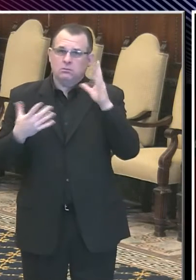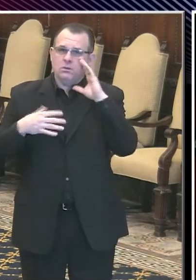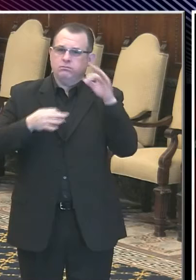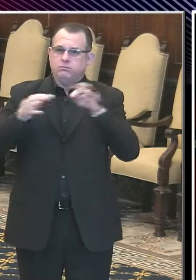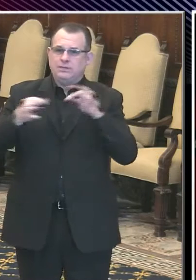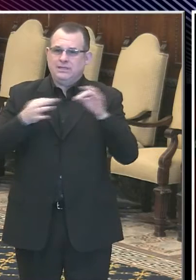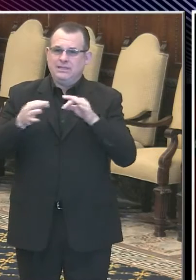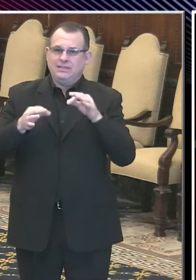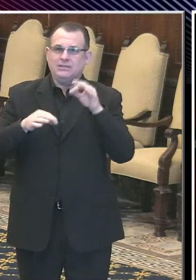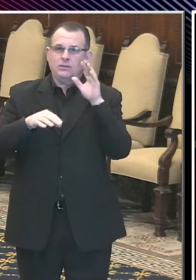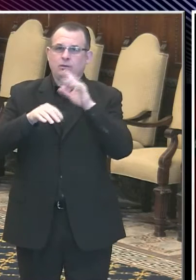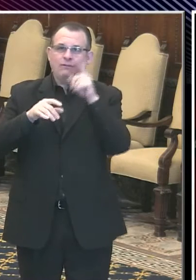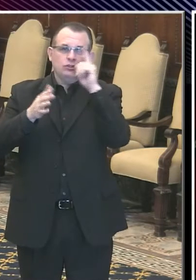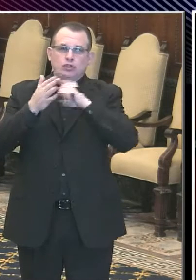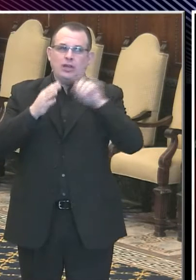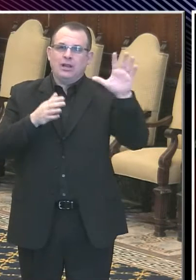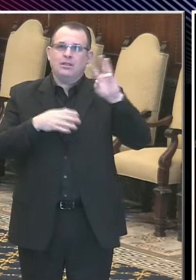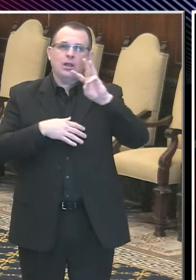update.